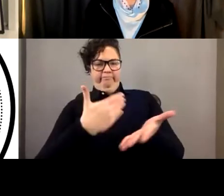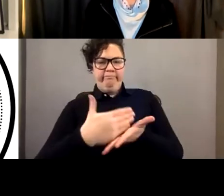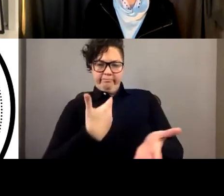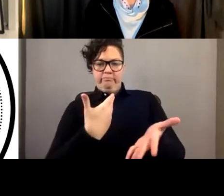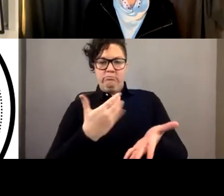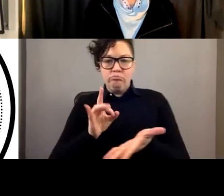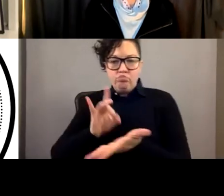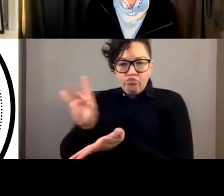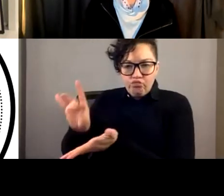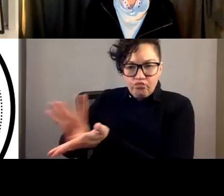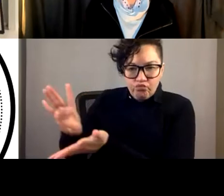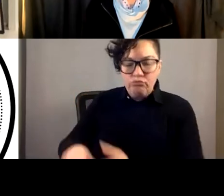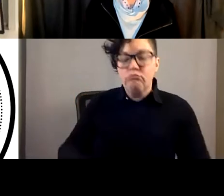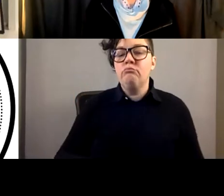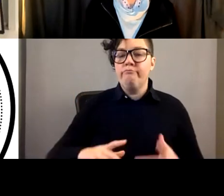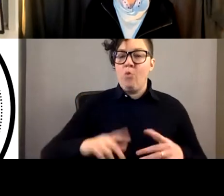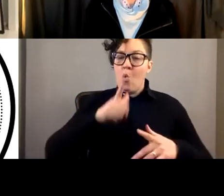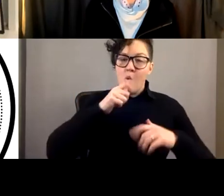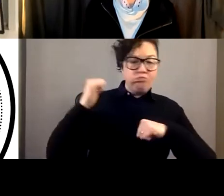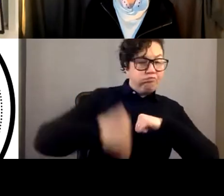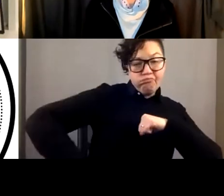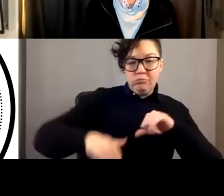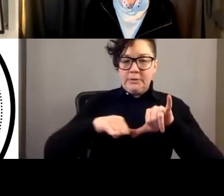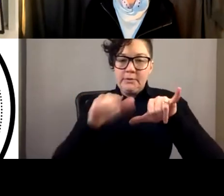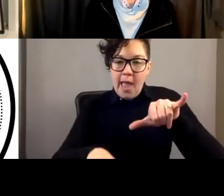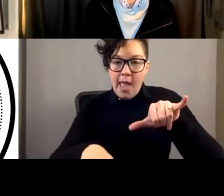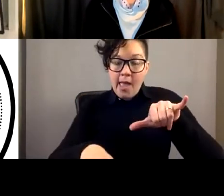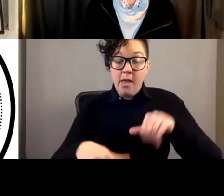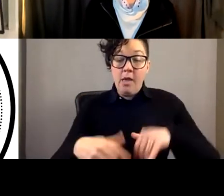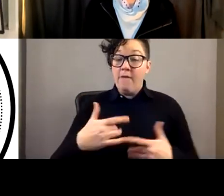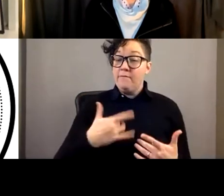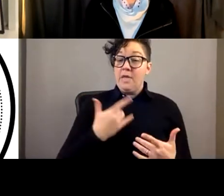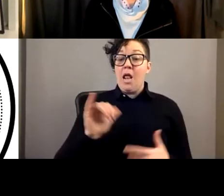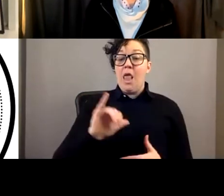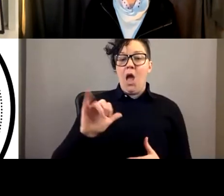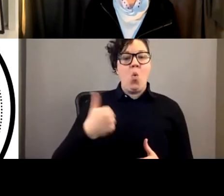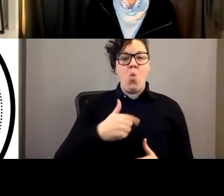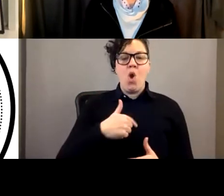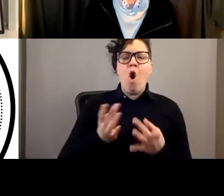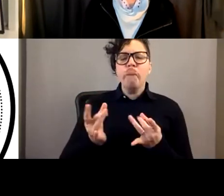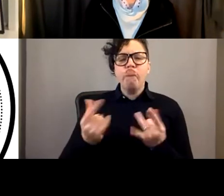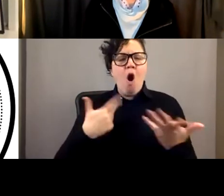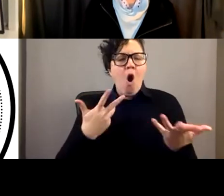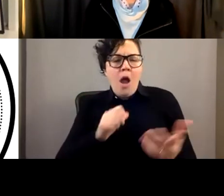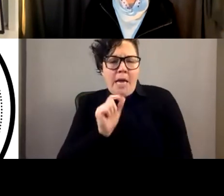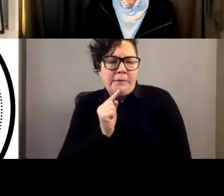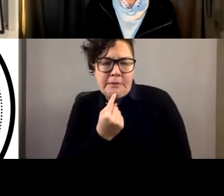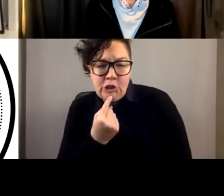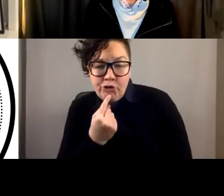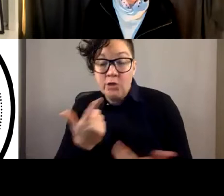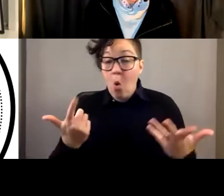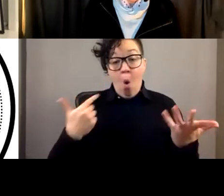will alternately claim that they're just joking, or they'll invoke their First Amendment rights to justify their